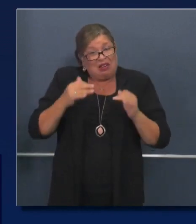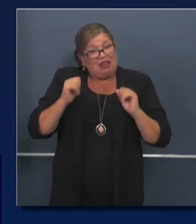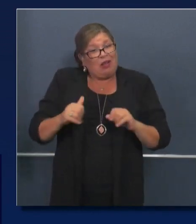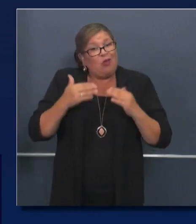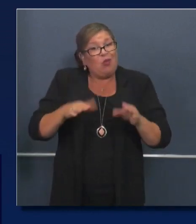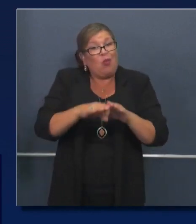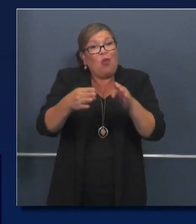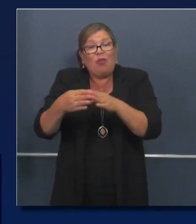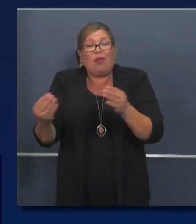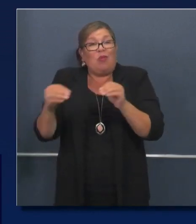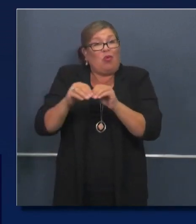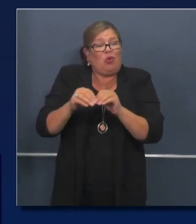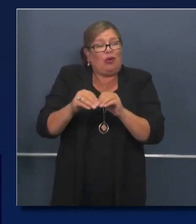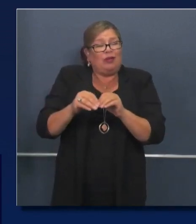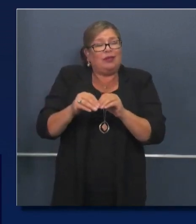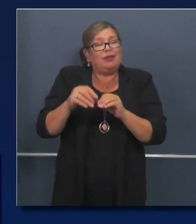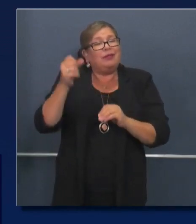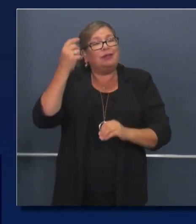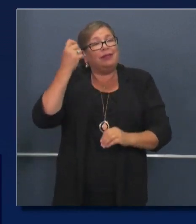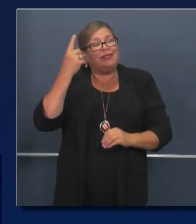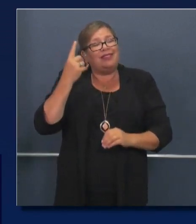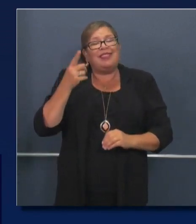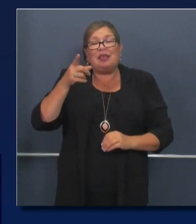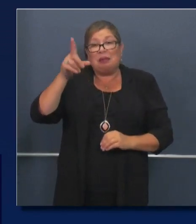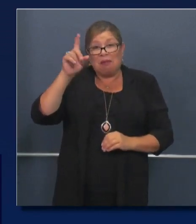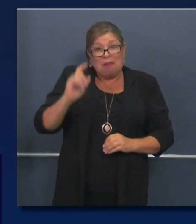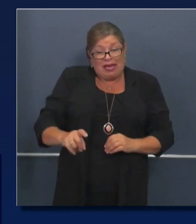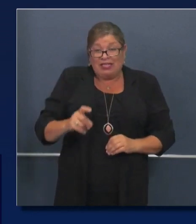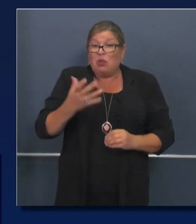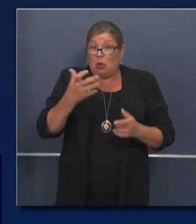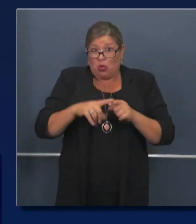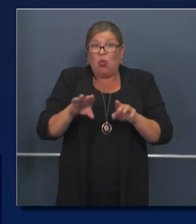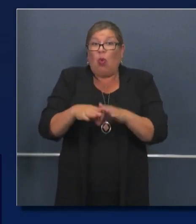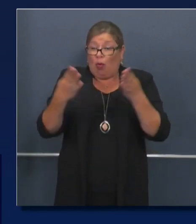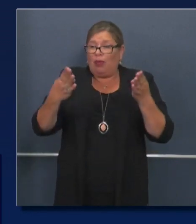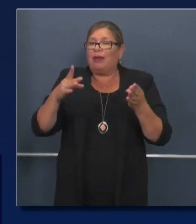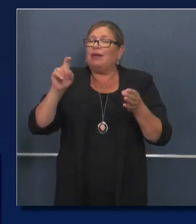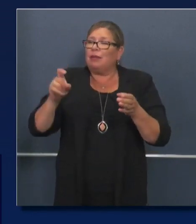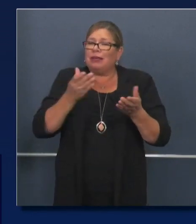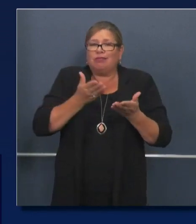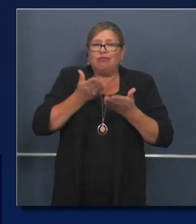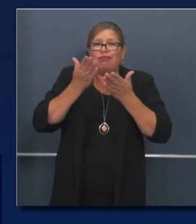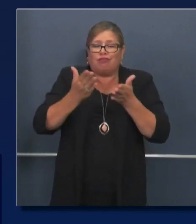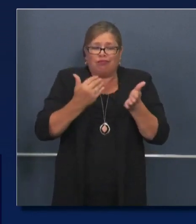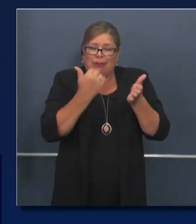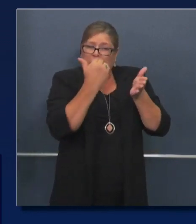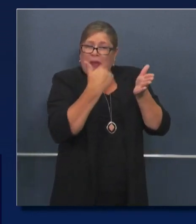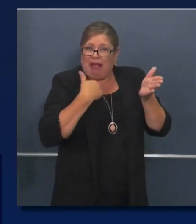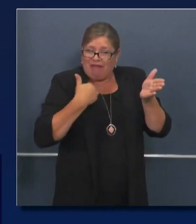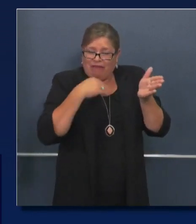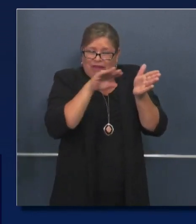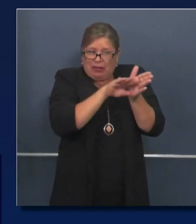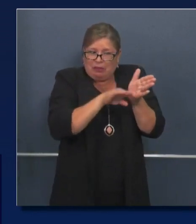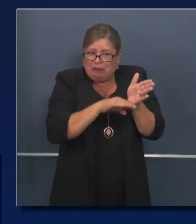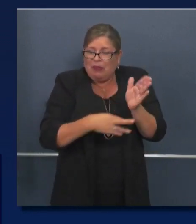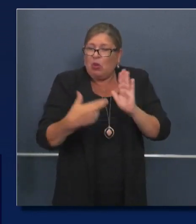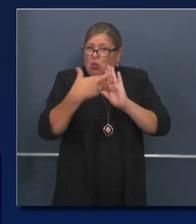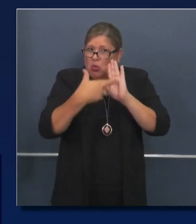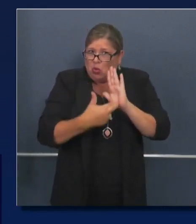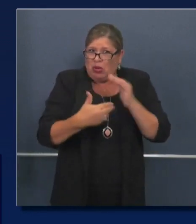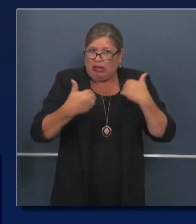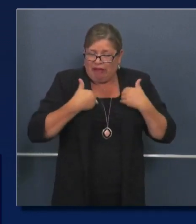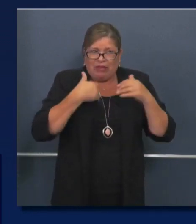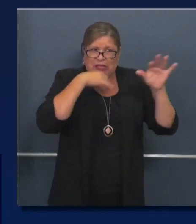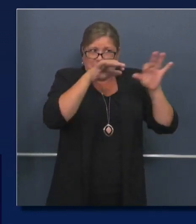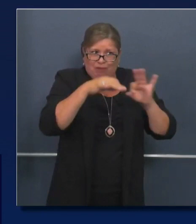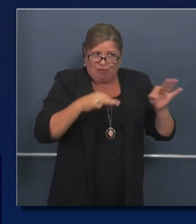on plans that have to be attested to by local county electeds and local health officials,